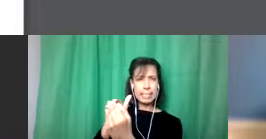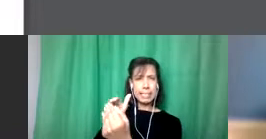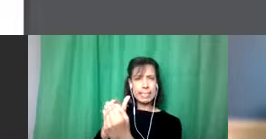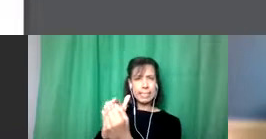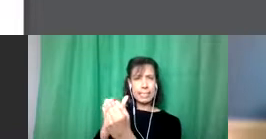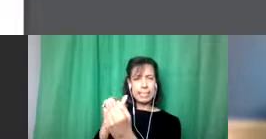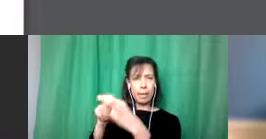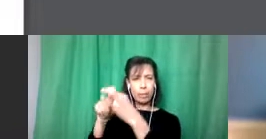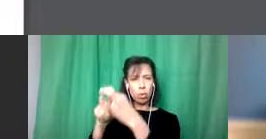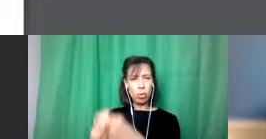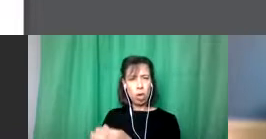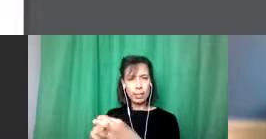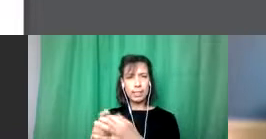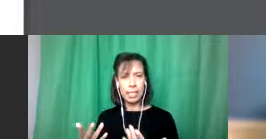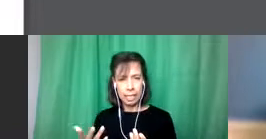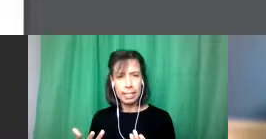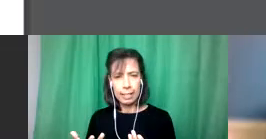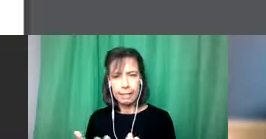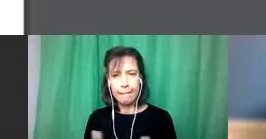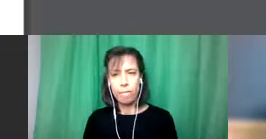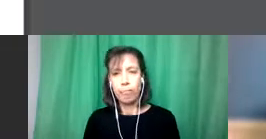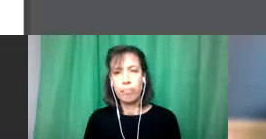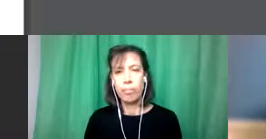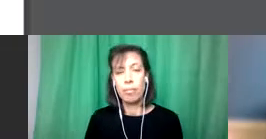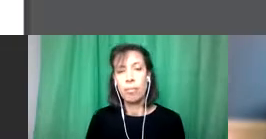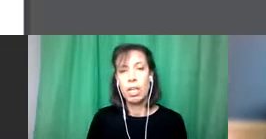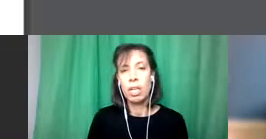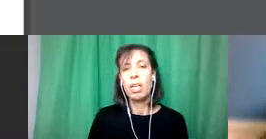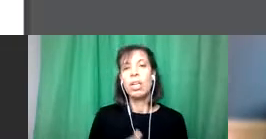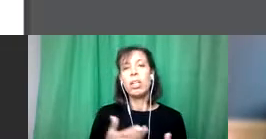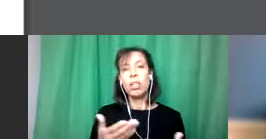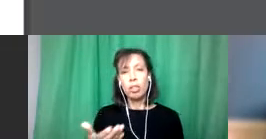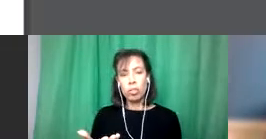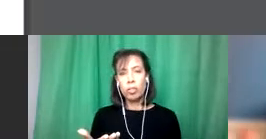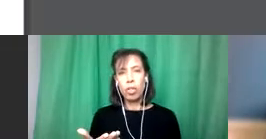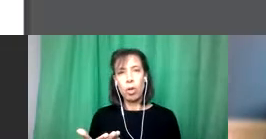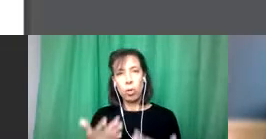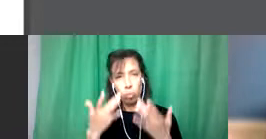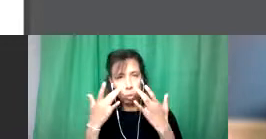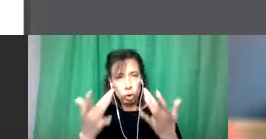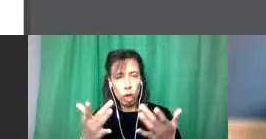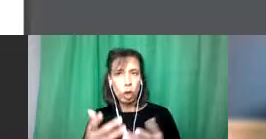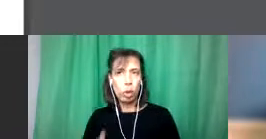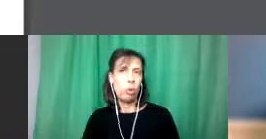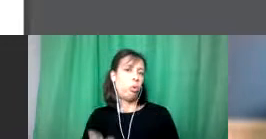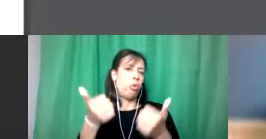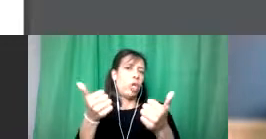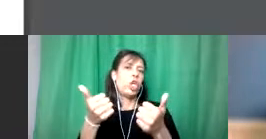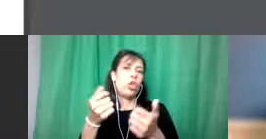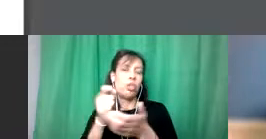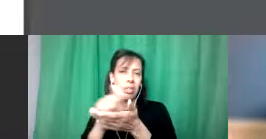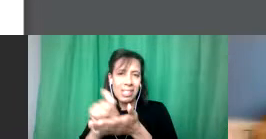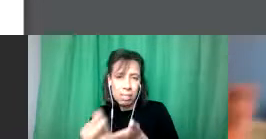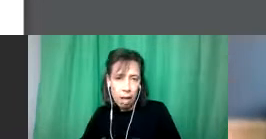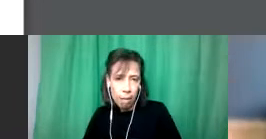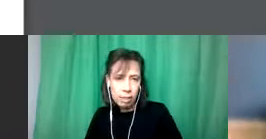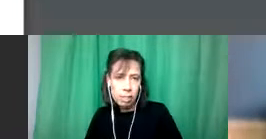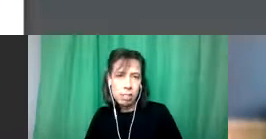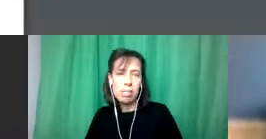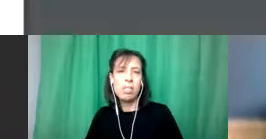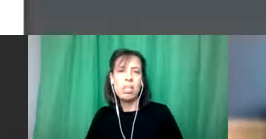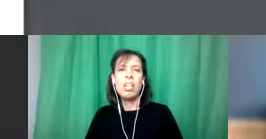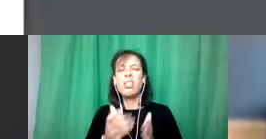looking at examples of good work, of effective assignments marked in the range of